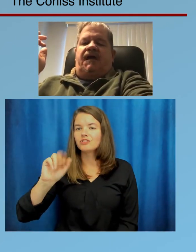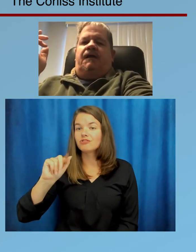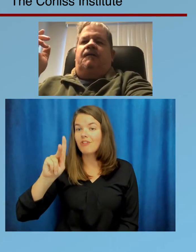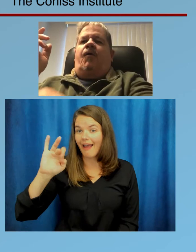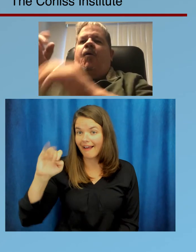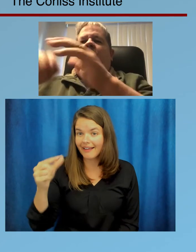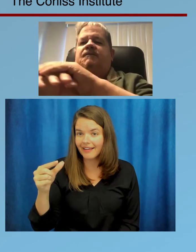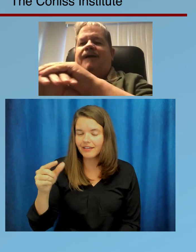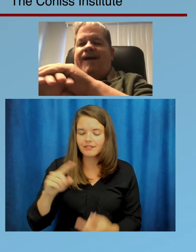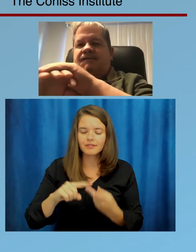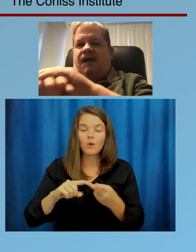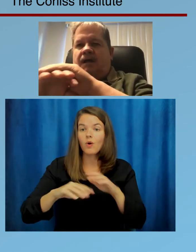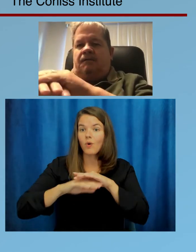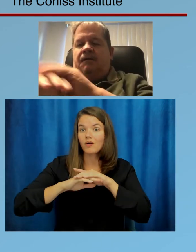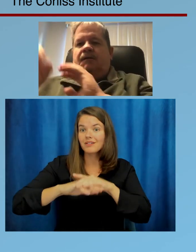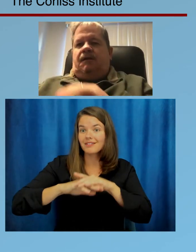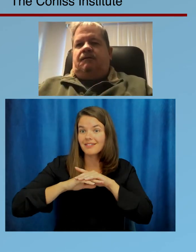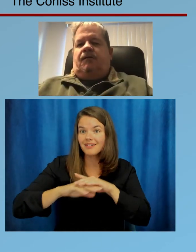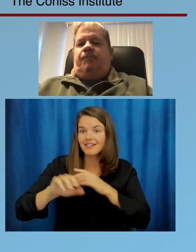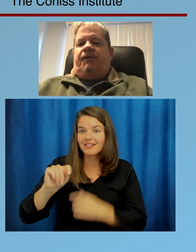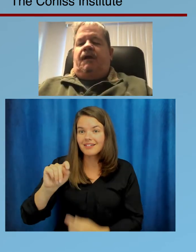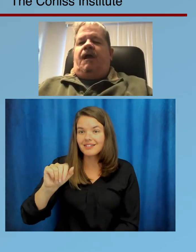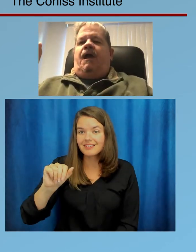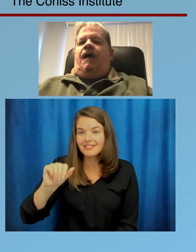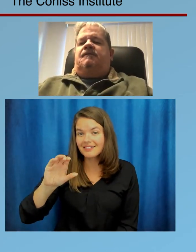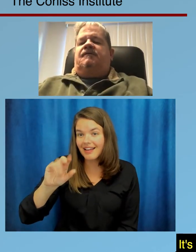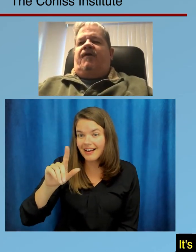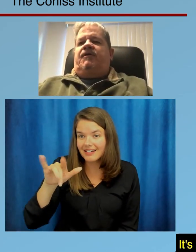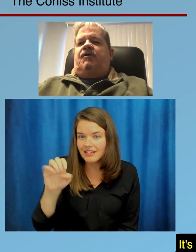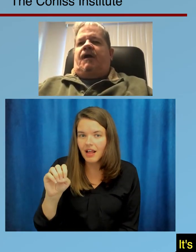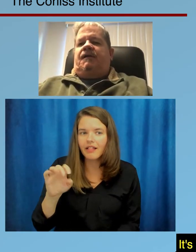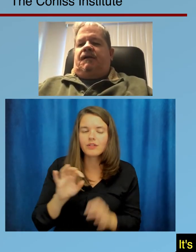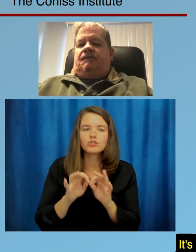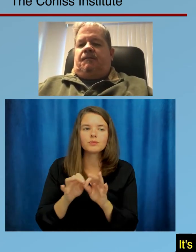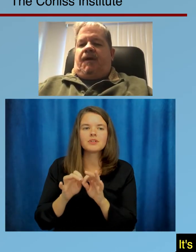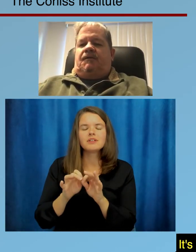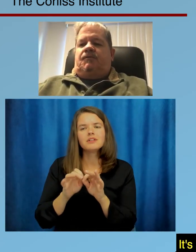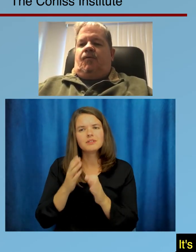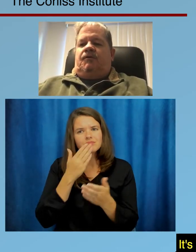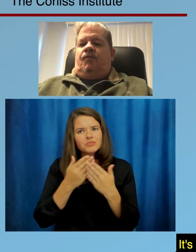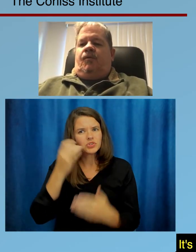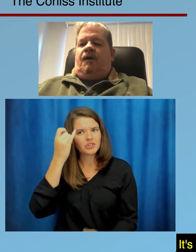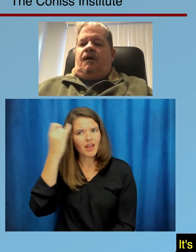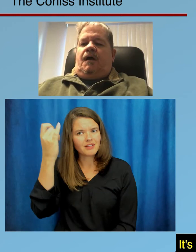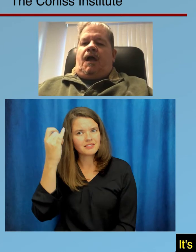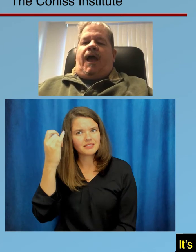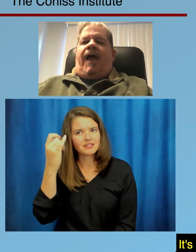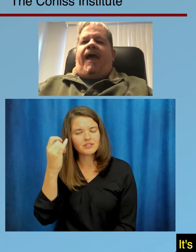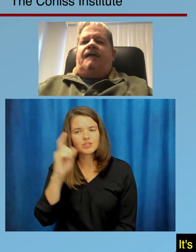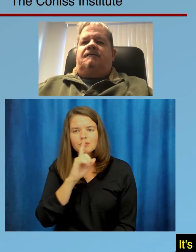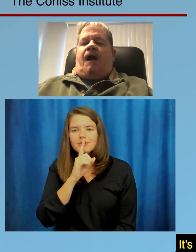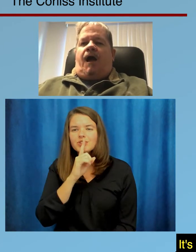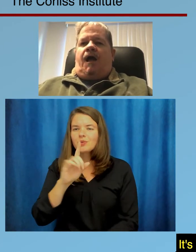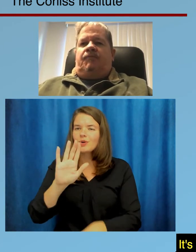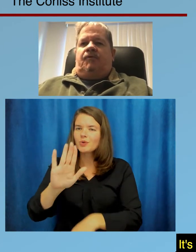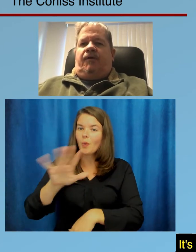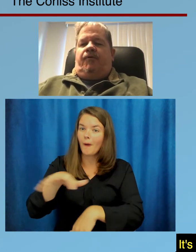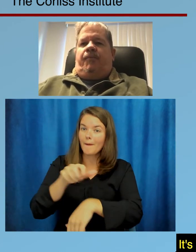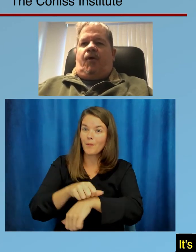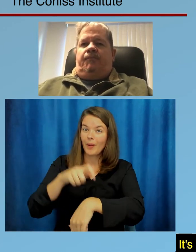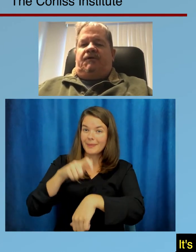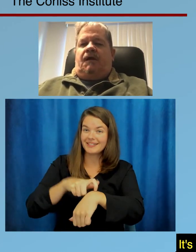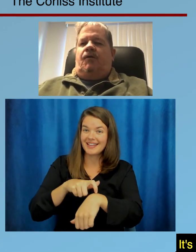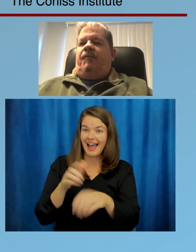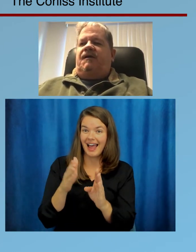in a second, or tactile interpreting, it's a very good idea to make sure you add time to